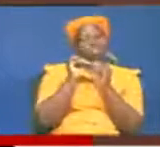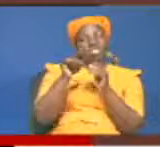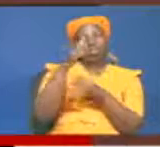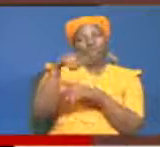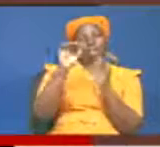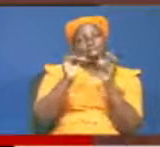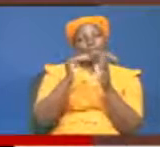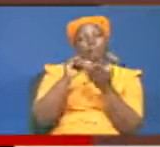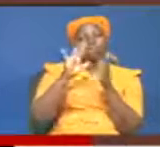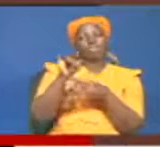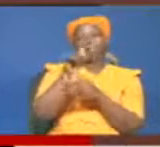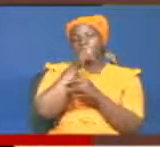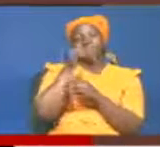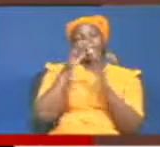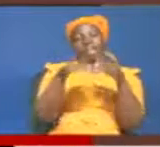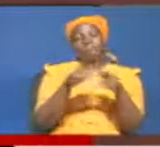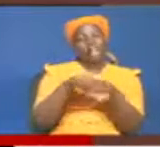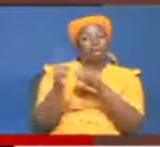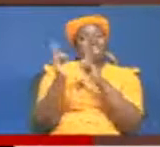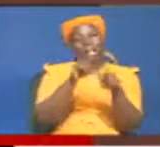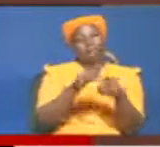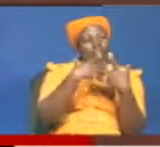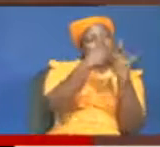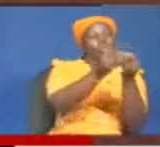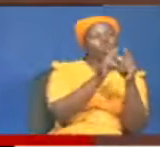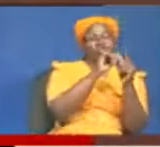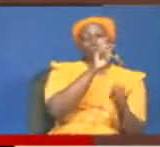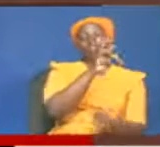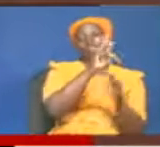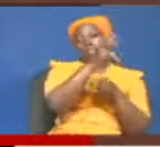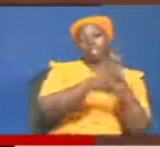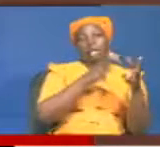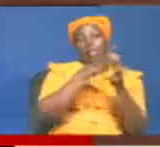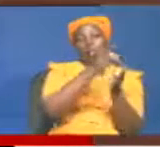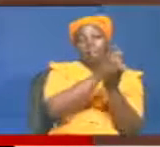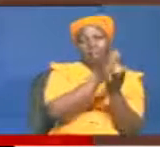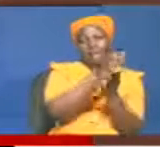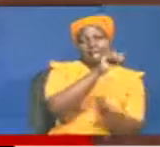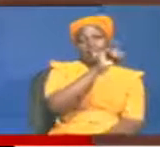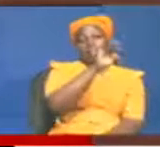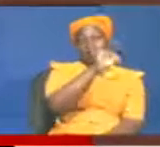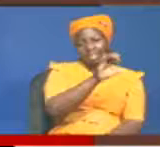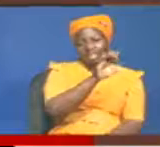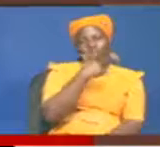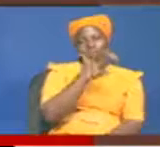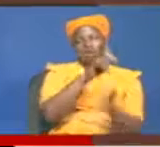of these privateers, when they come in, they'll go to the World Bank, either in terms of IFC, who will give them the